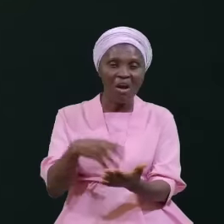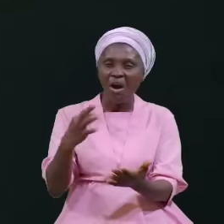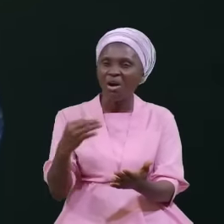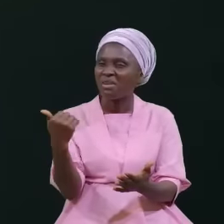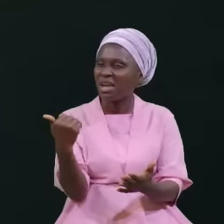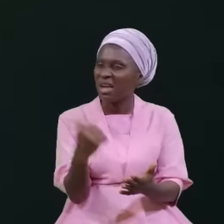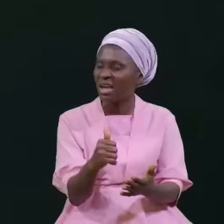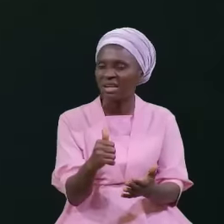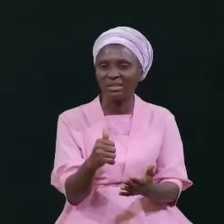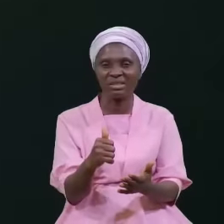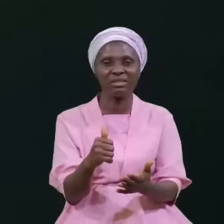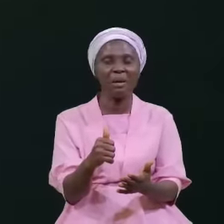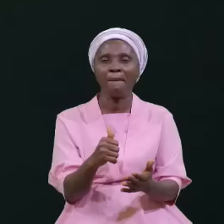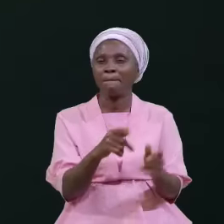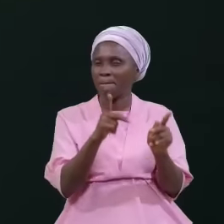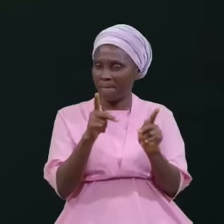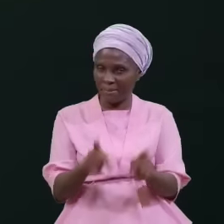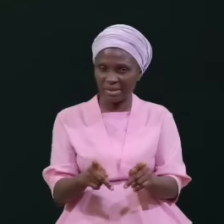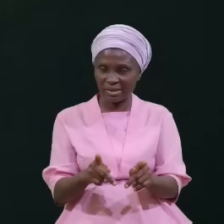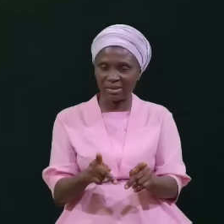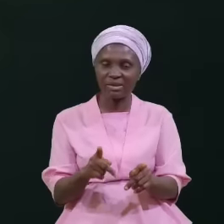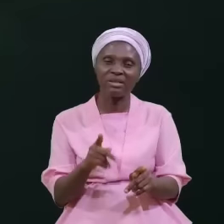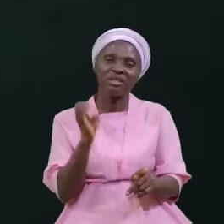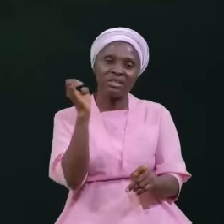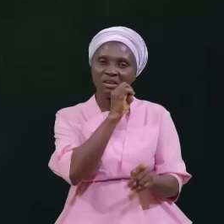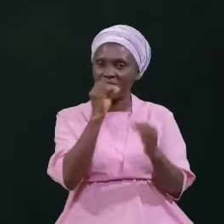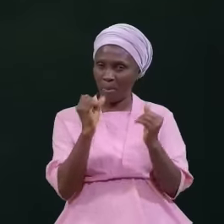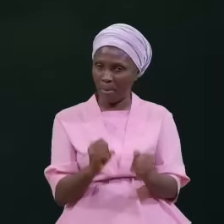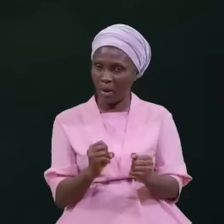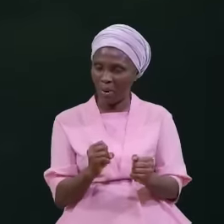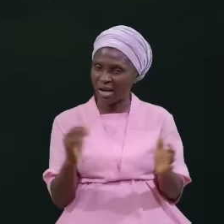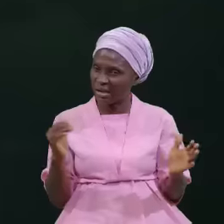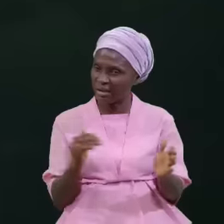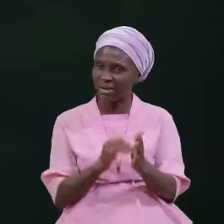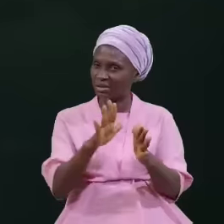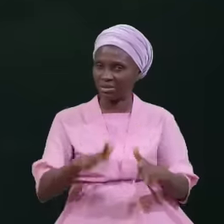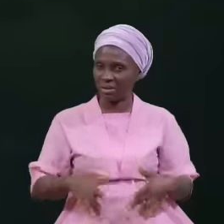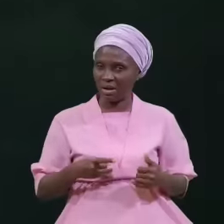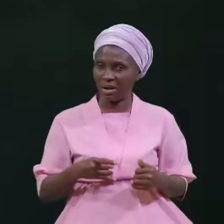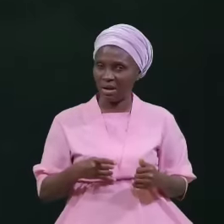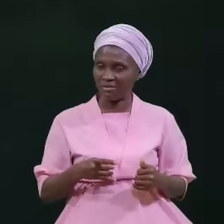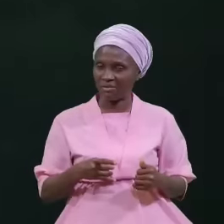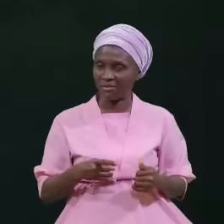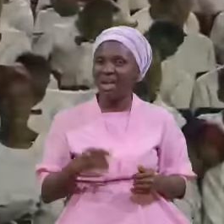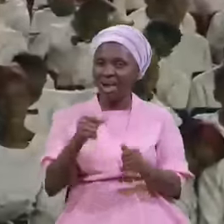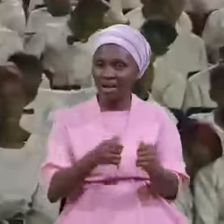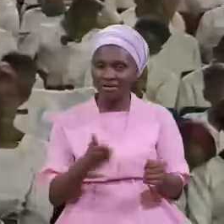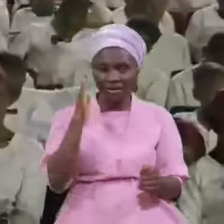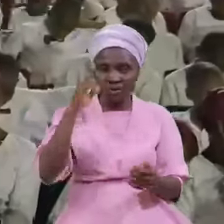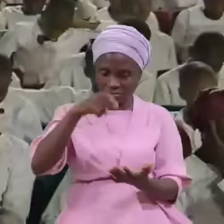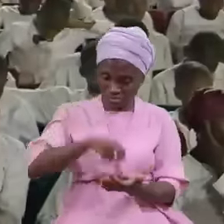personality against your life, everything will bow in Jesus'